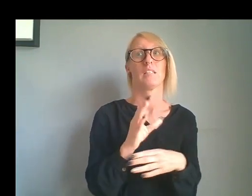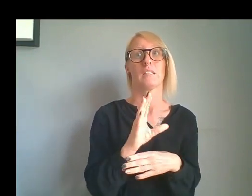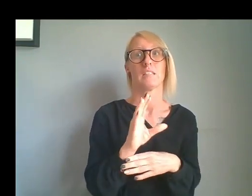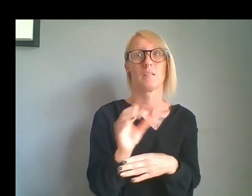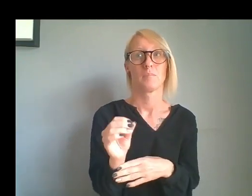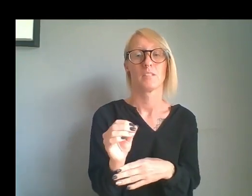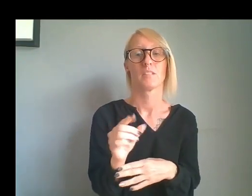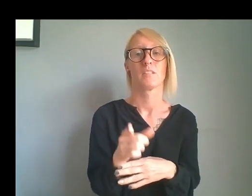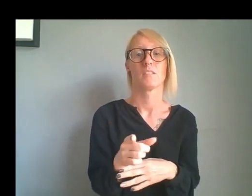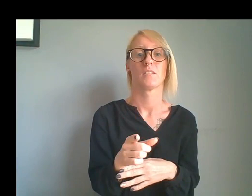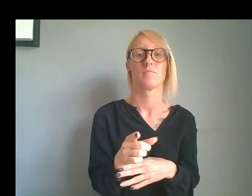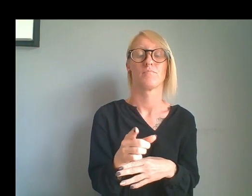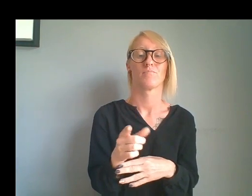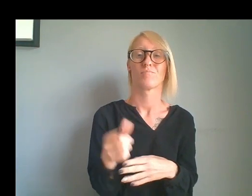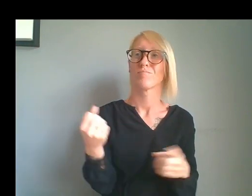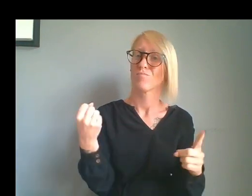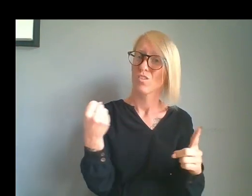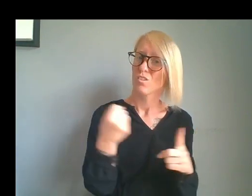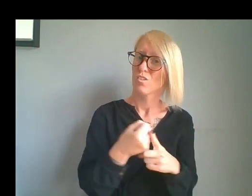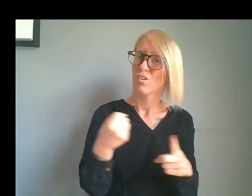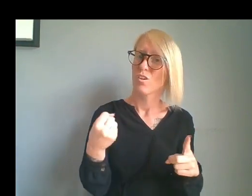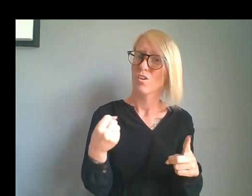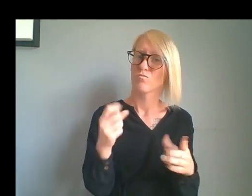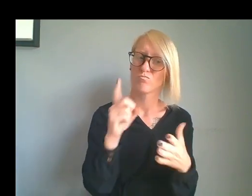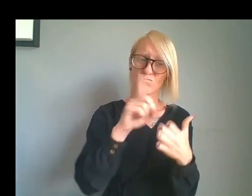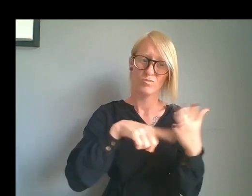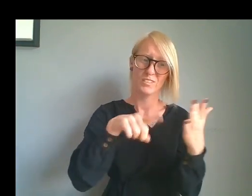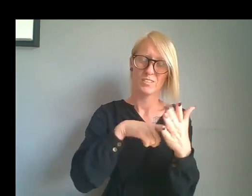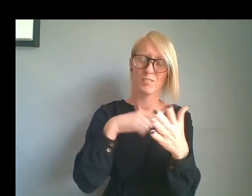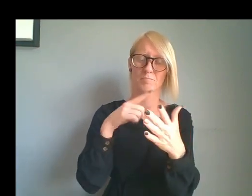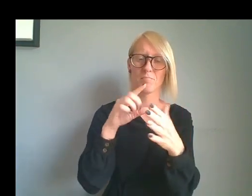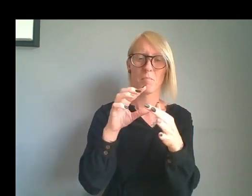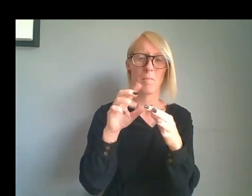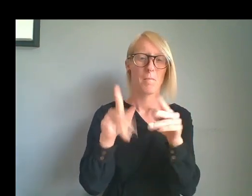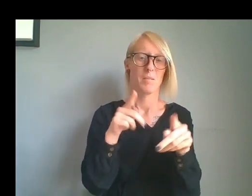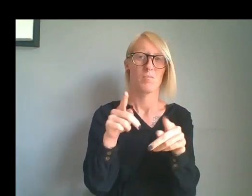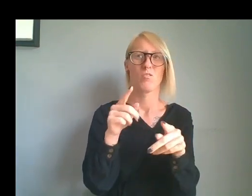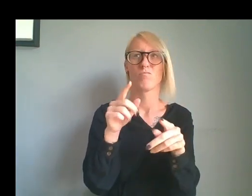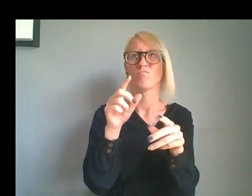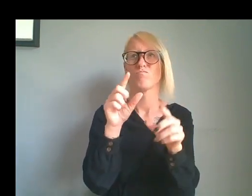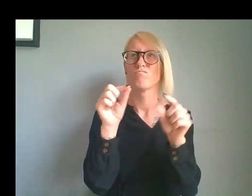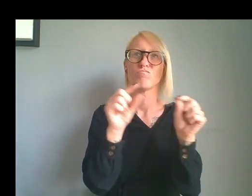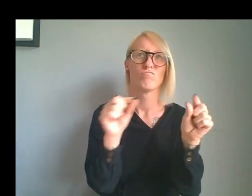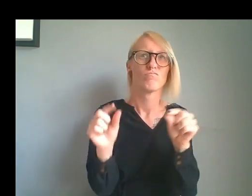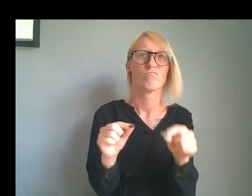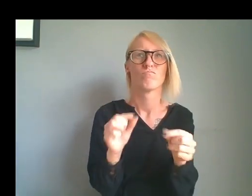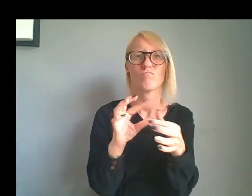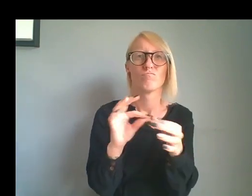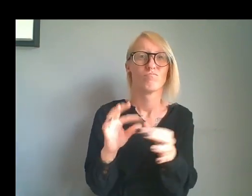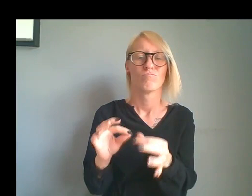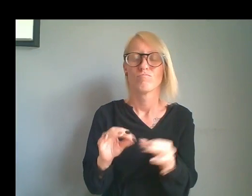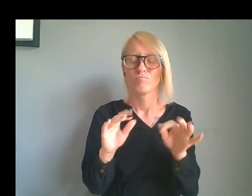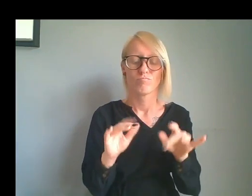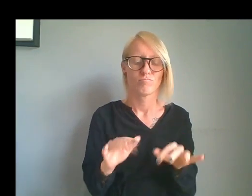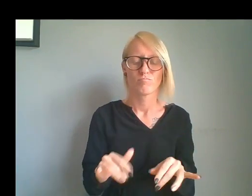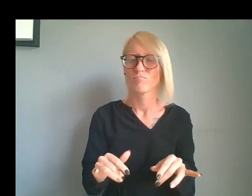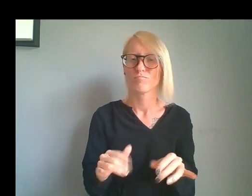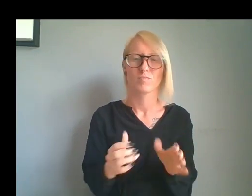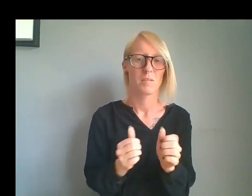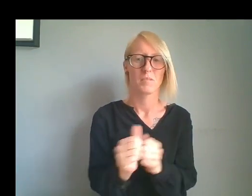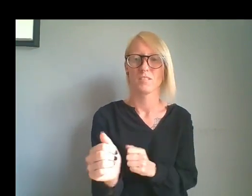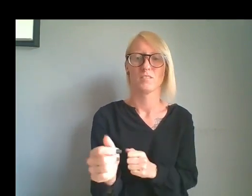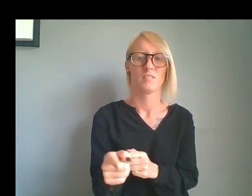get hit hard online with some of the criticisms that people have to say about the company. So you can't, people are going to say what they want to